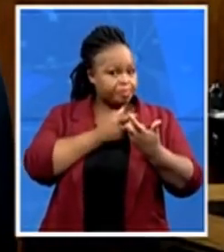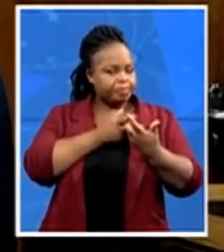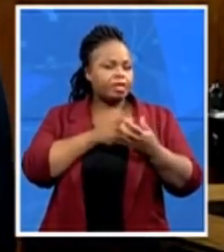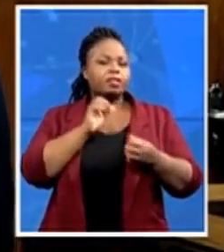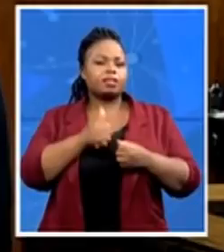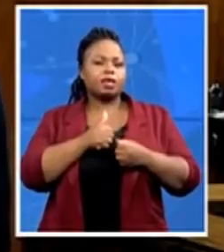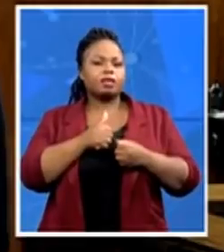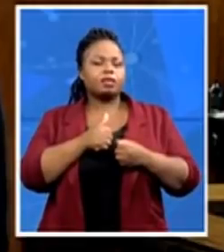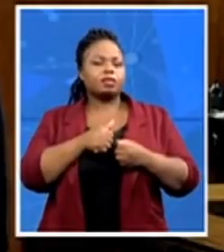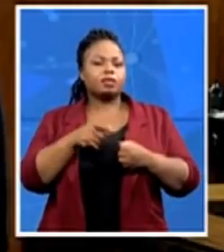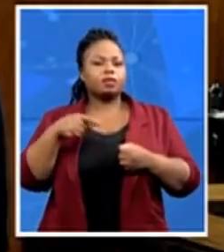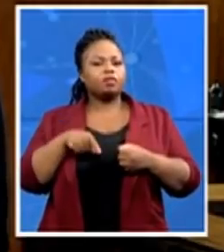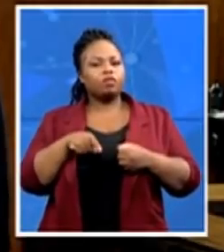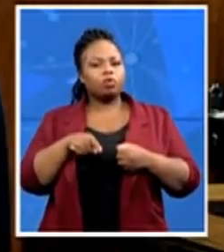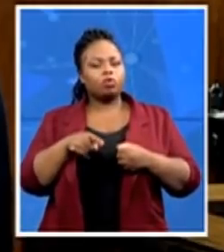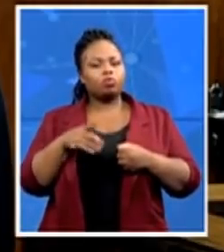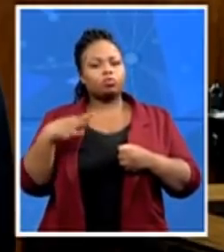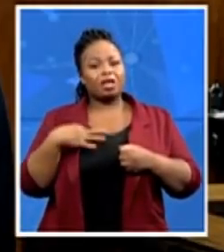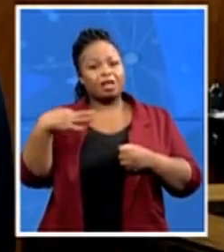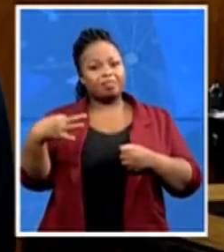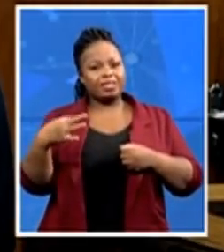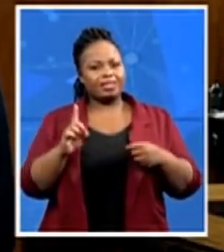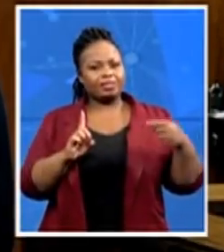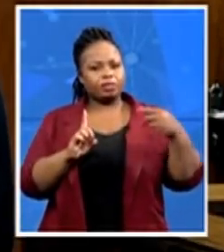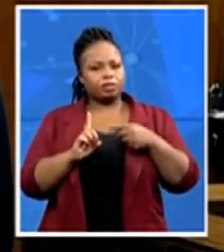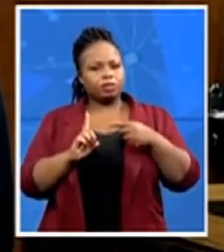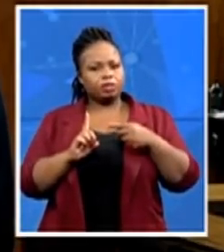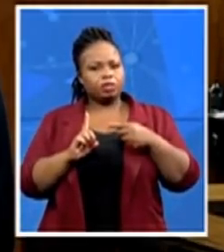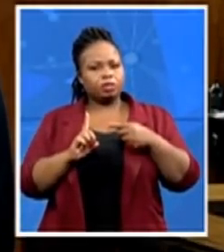applicant why the interest of justice should